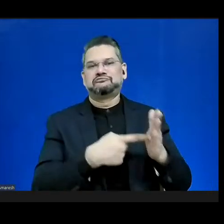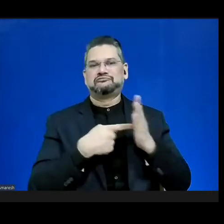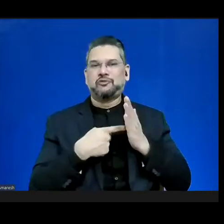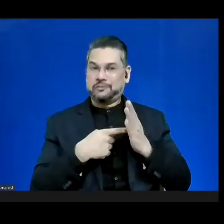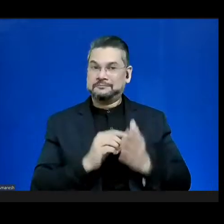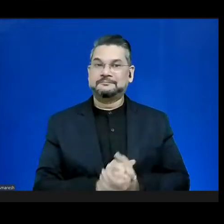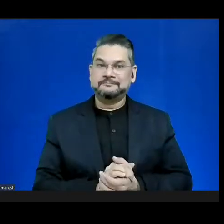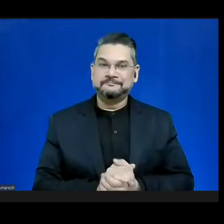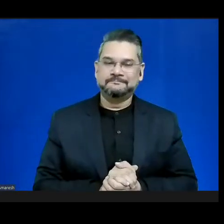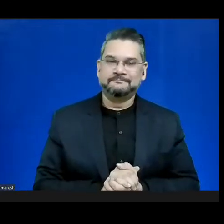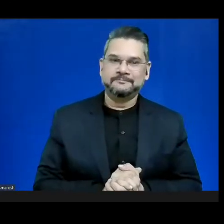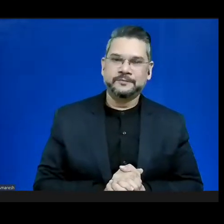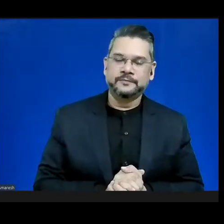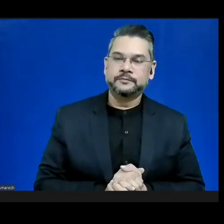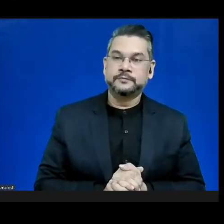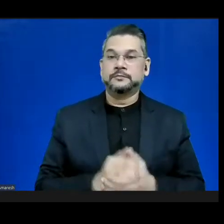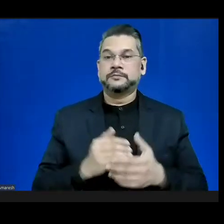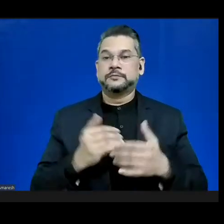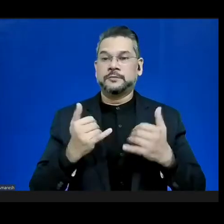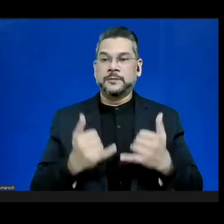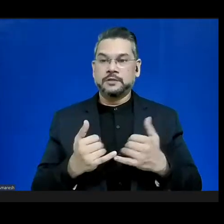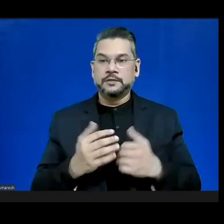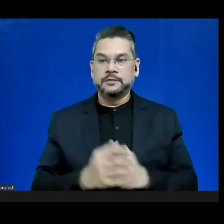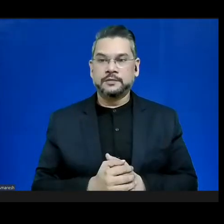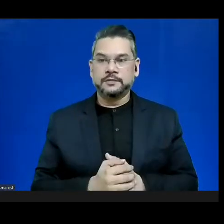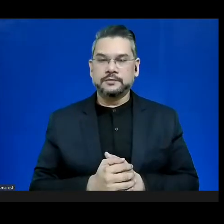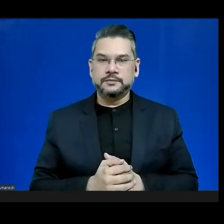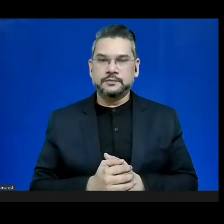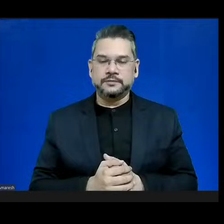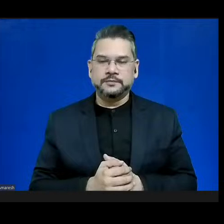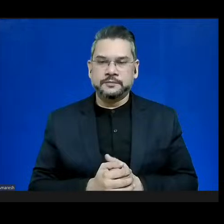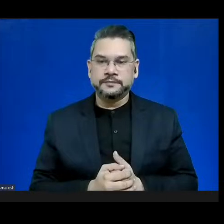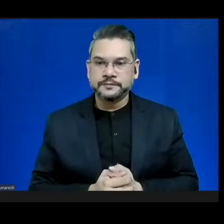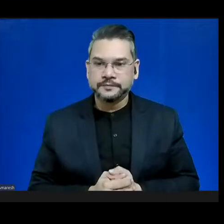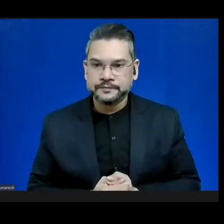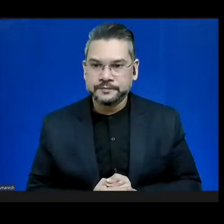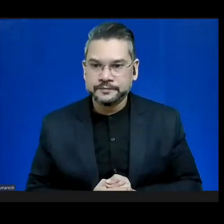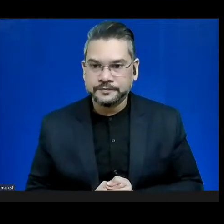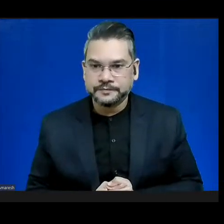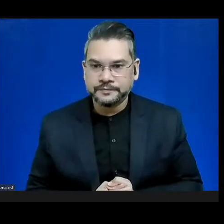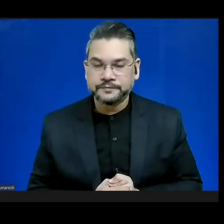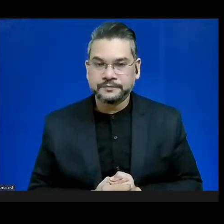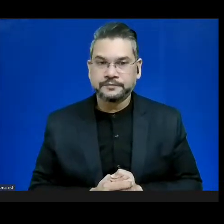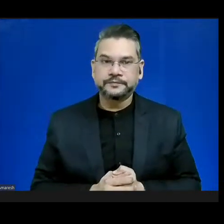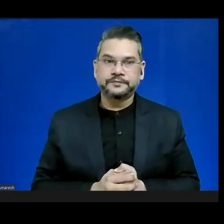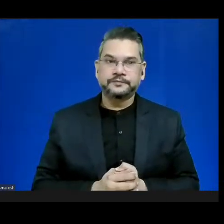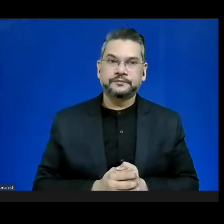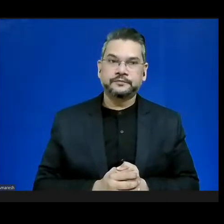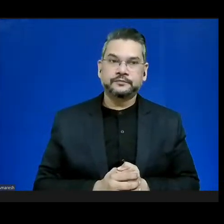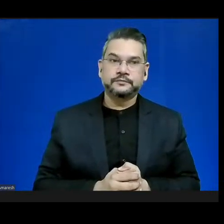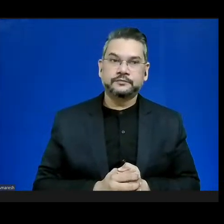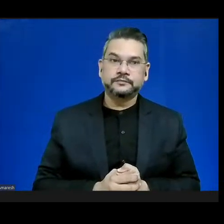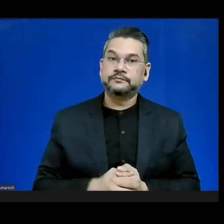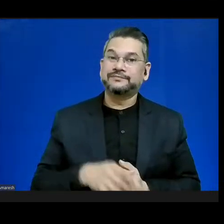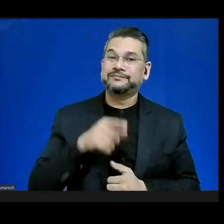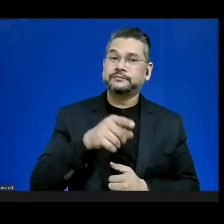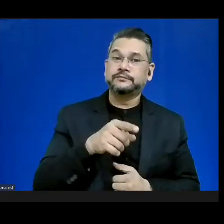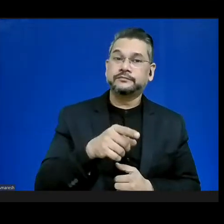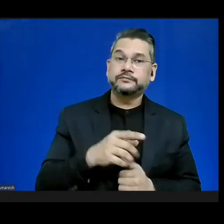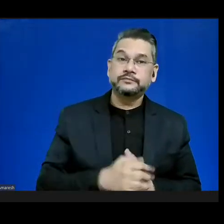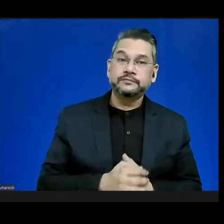Uh, Now, if you see, users with disability would